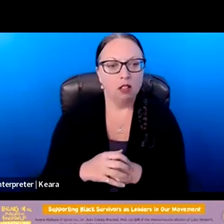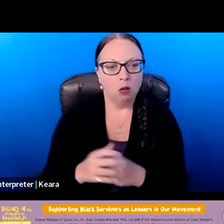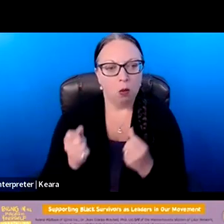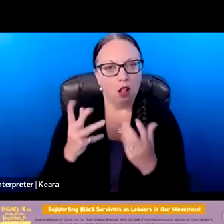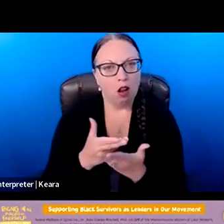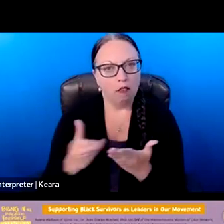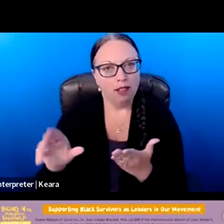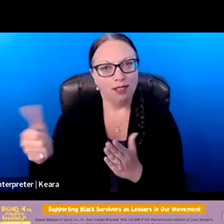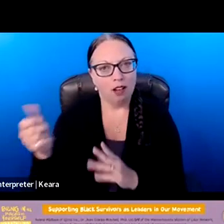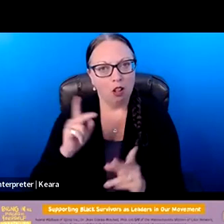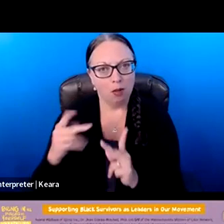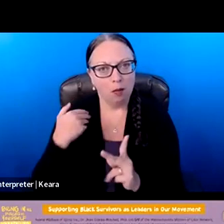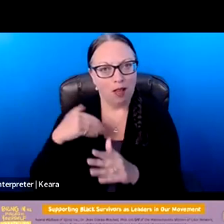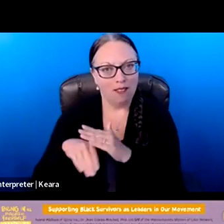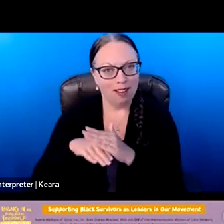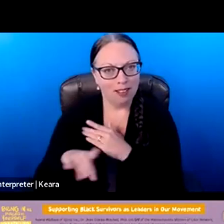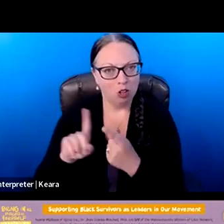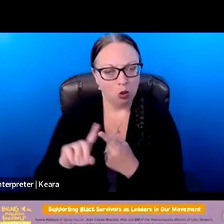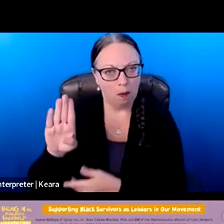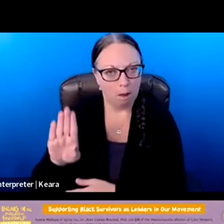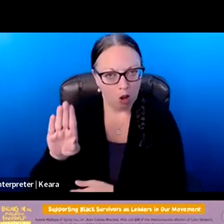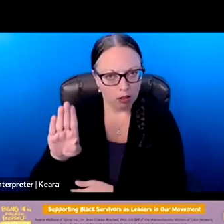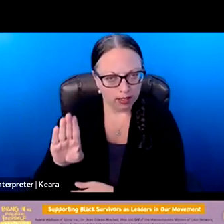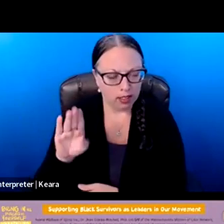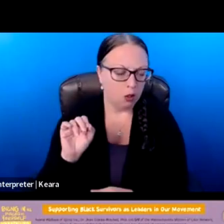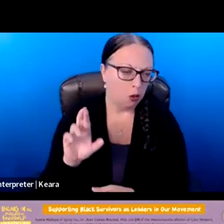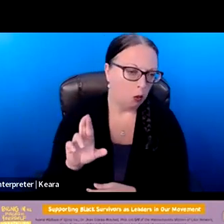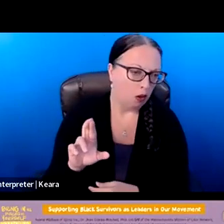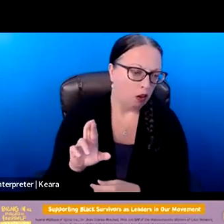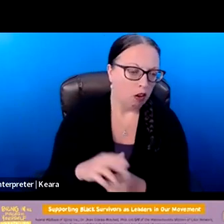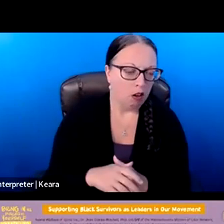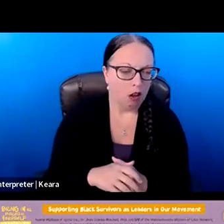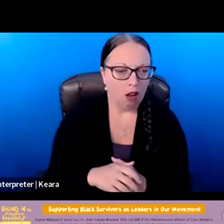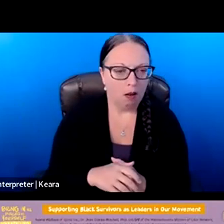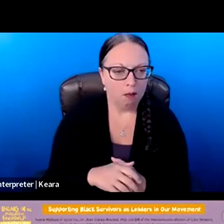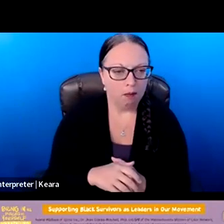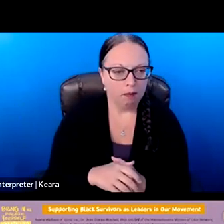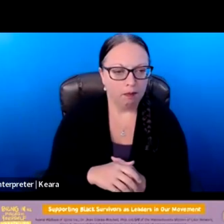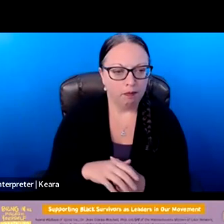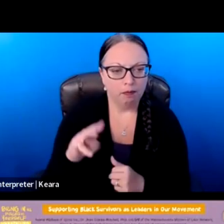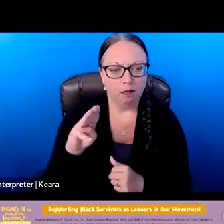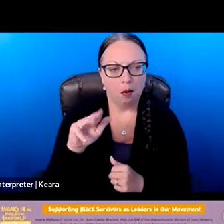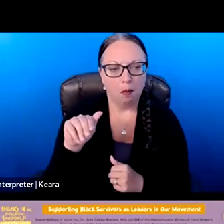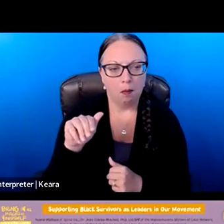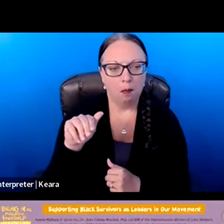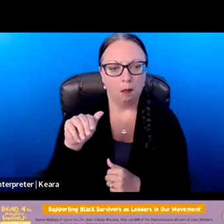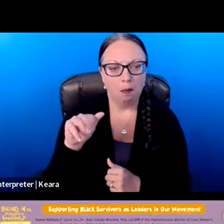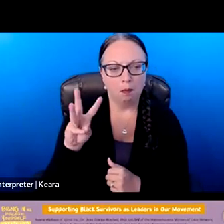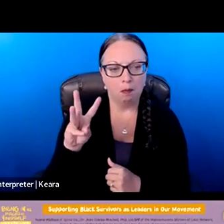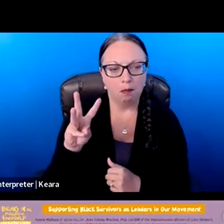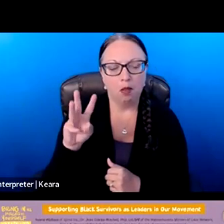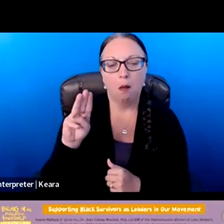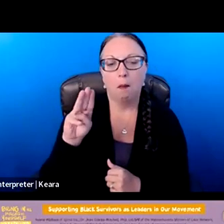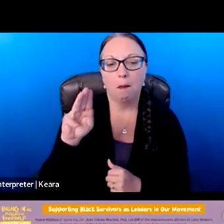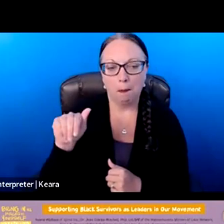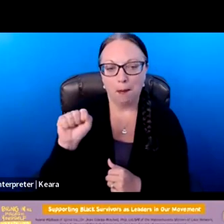have access to, if you're in Boston or if you're in, Mass Woman of Color is in Boston, but I actually live on the western part